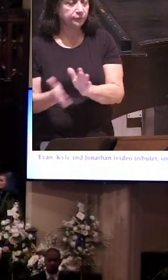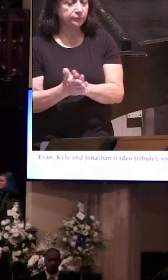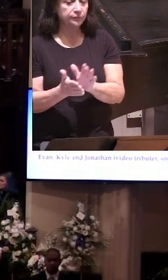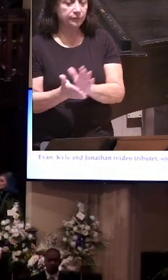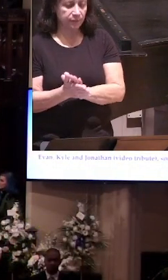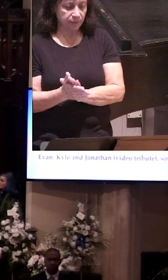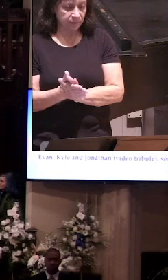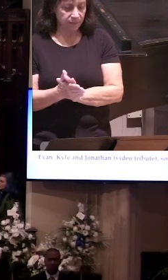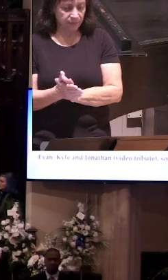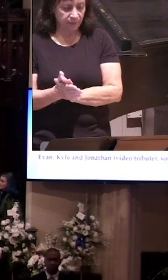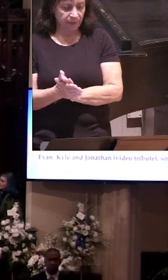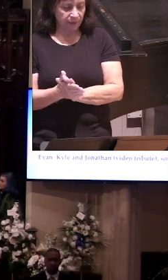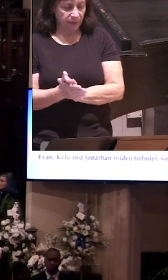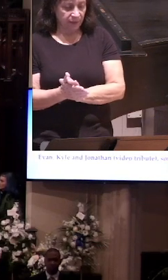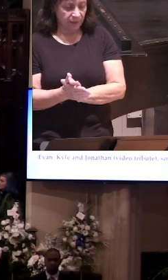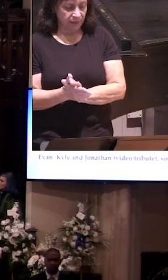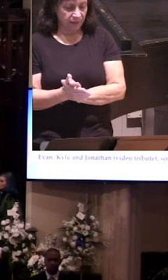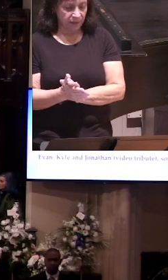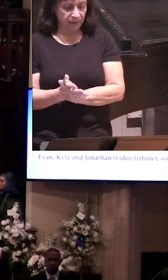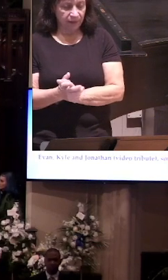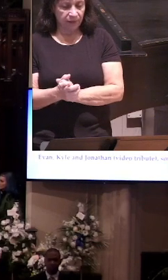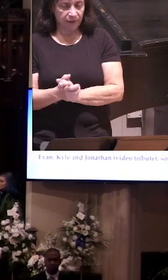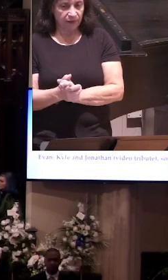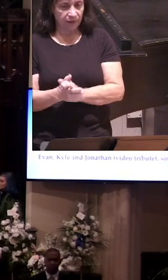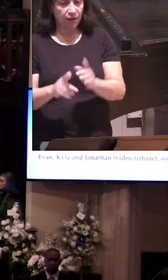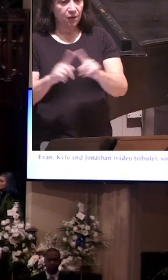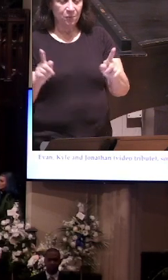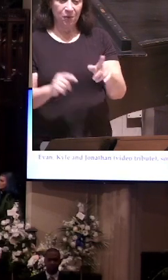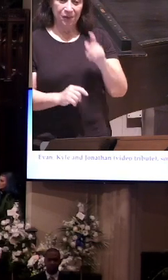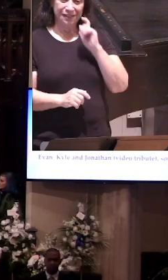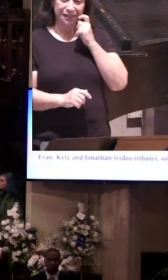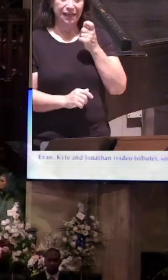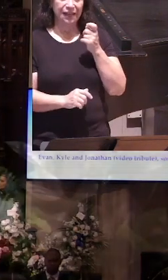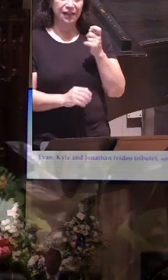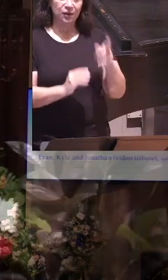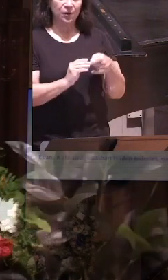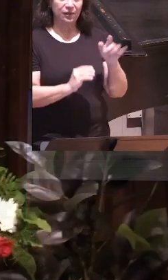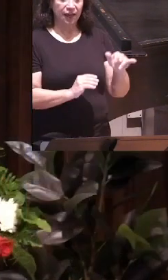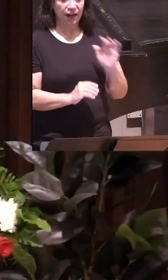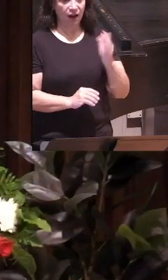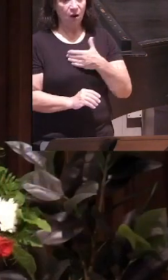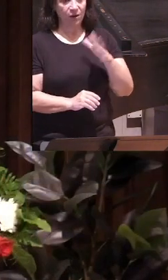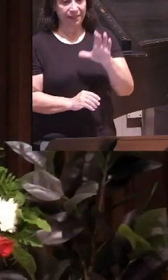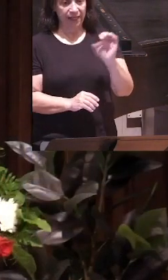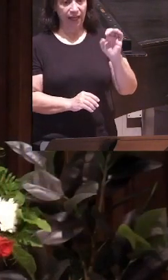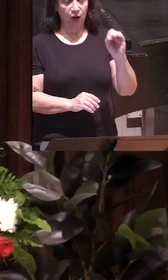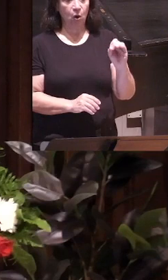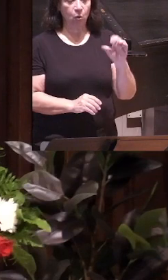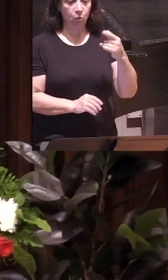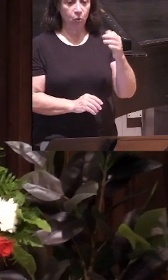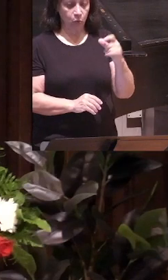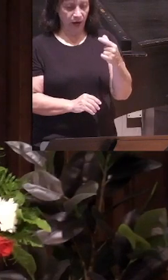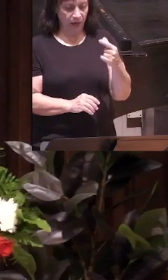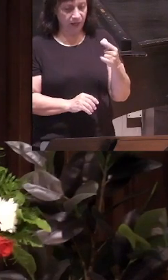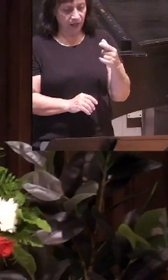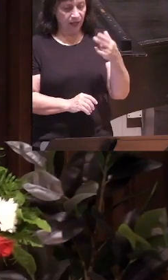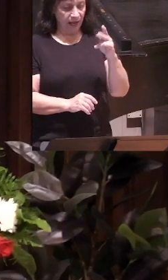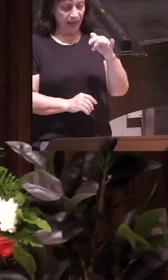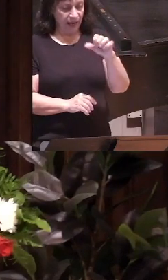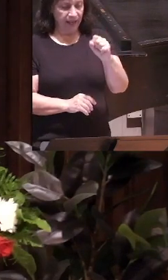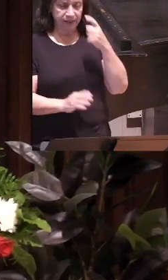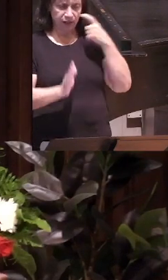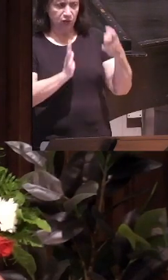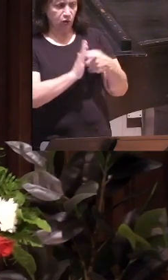And you see that in the room here, but the neat thing about it is our CEO, Greg Hayes, noticed Earl many, many years